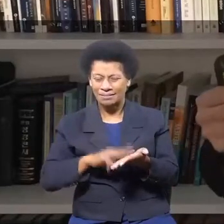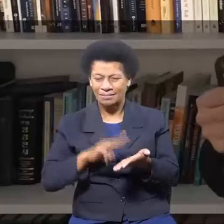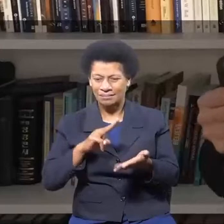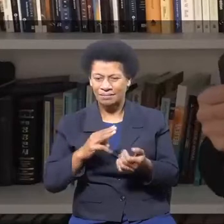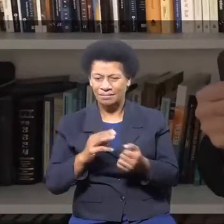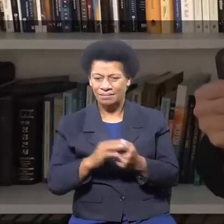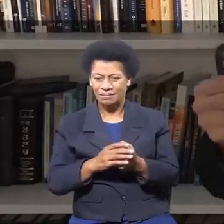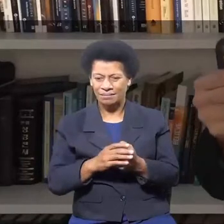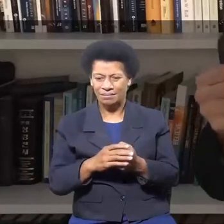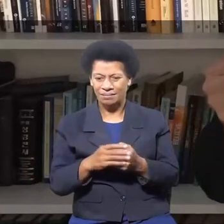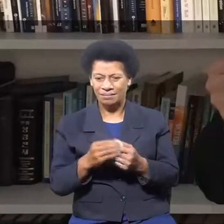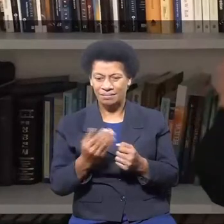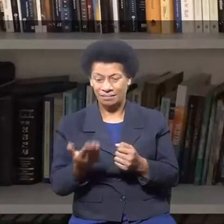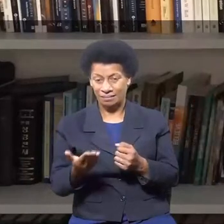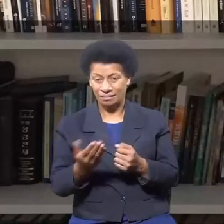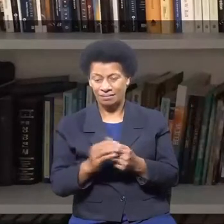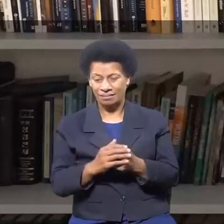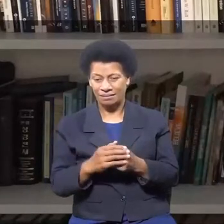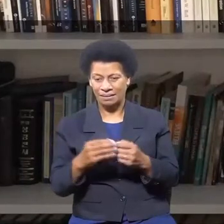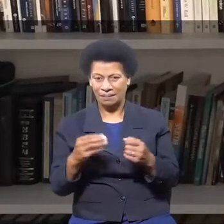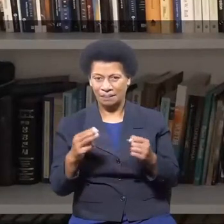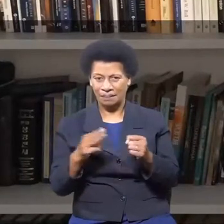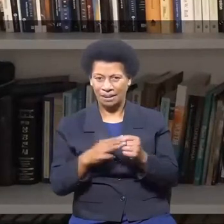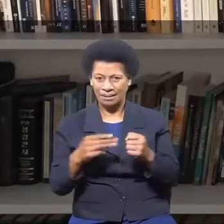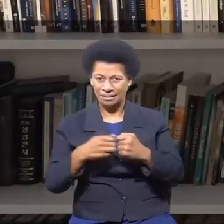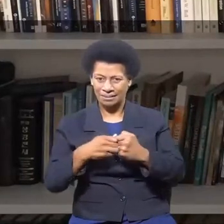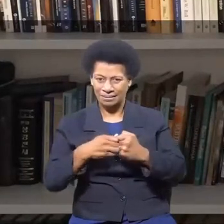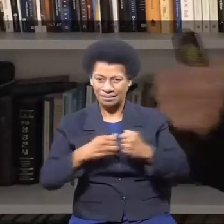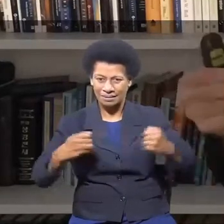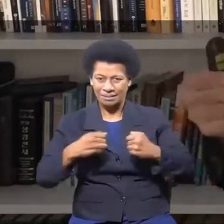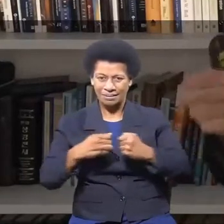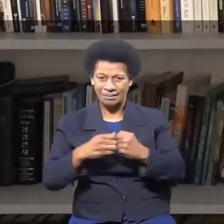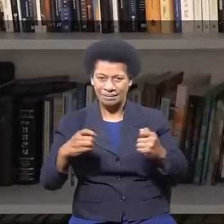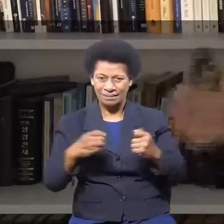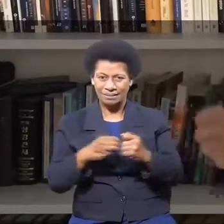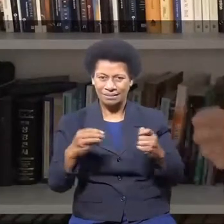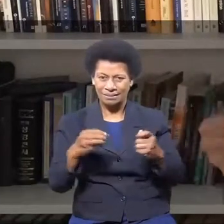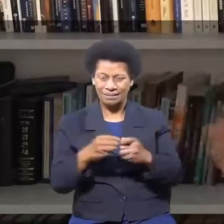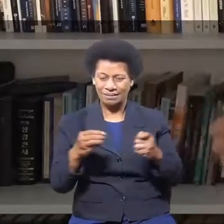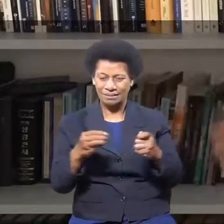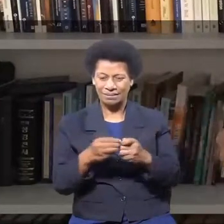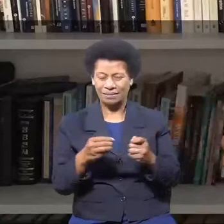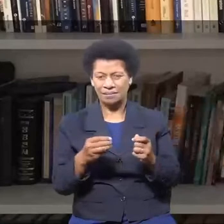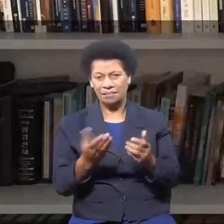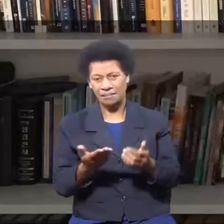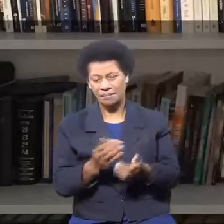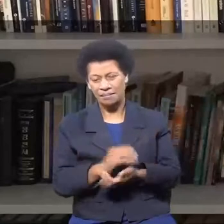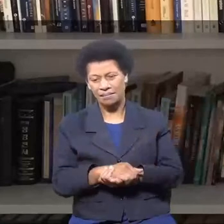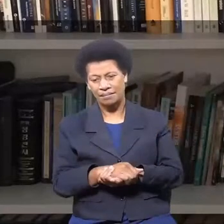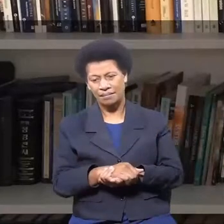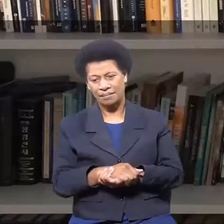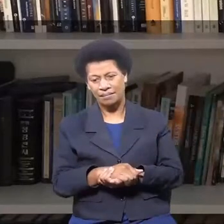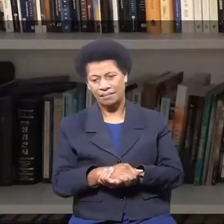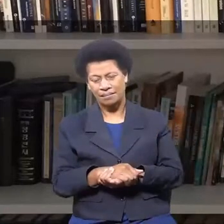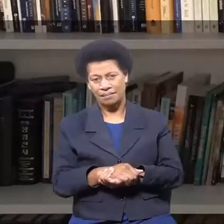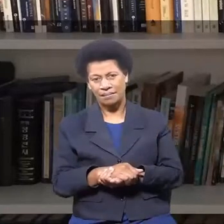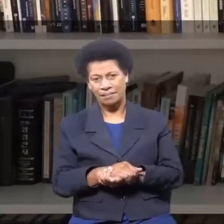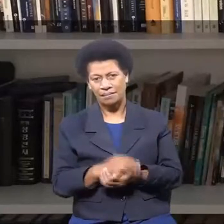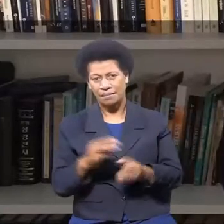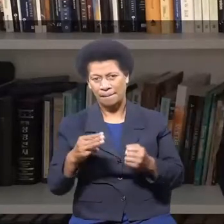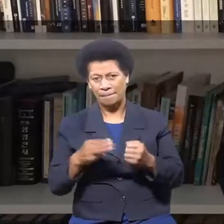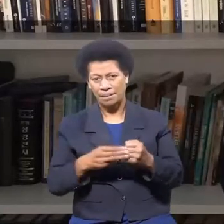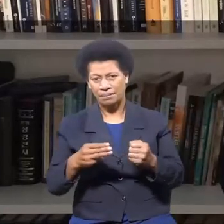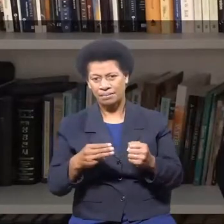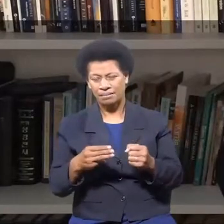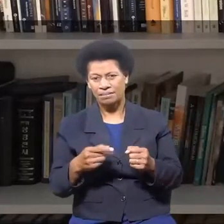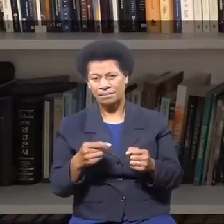where they clamp together and you try and pull them apart or they push each other apart. Magnets are a lot of fun.